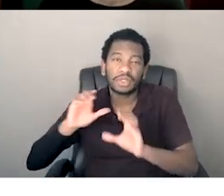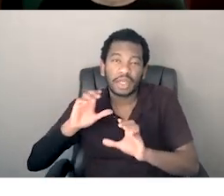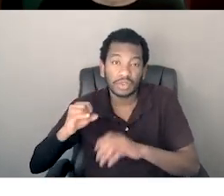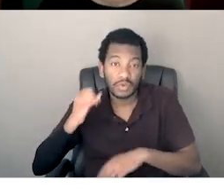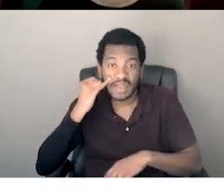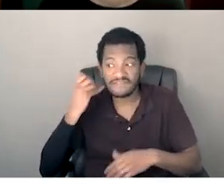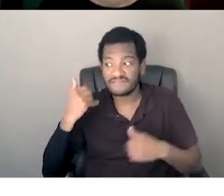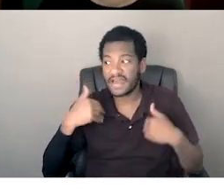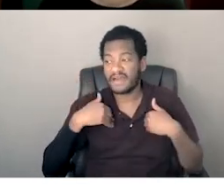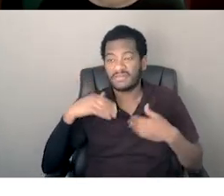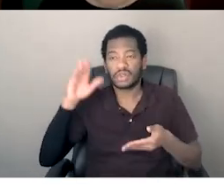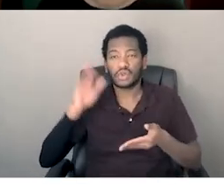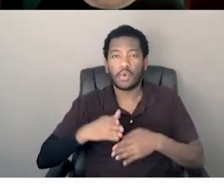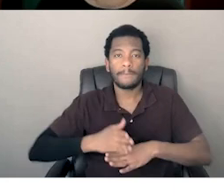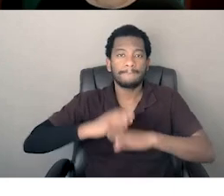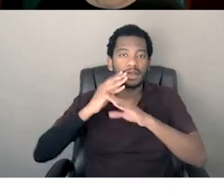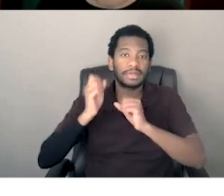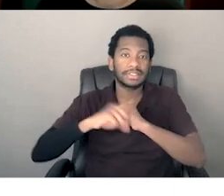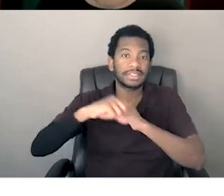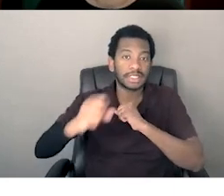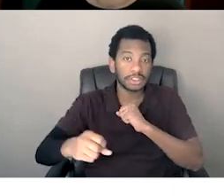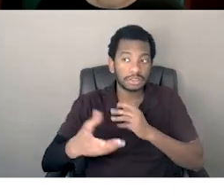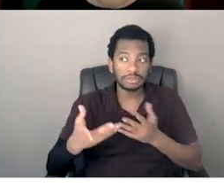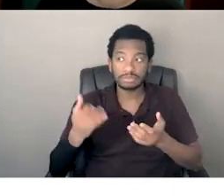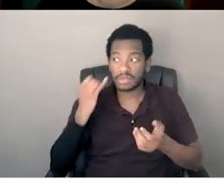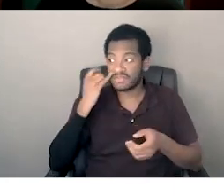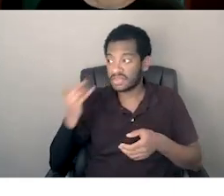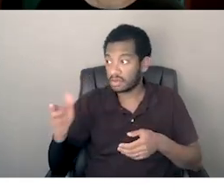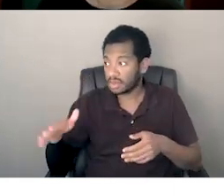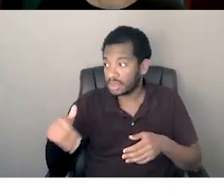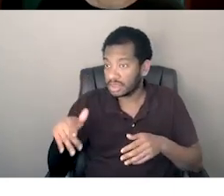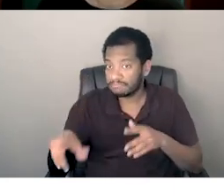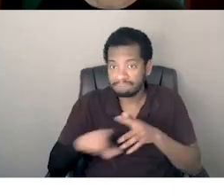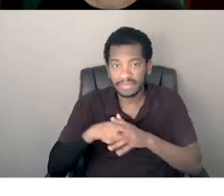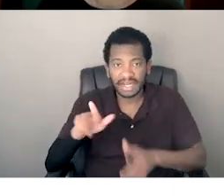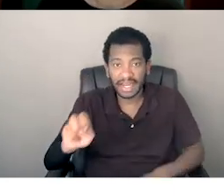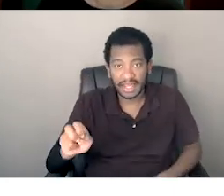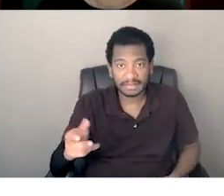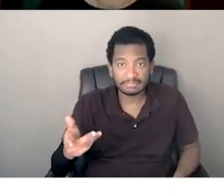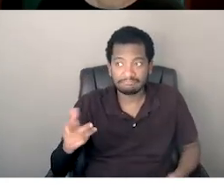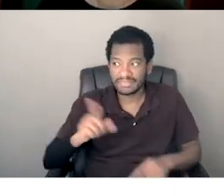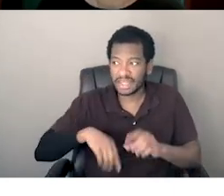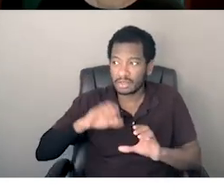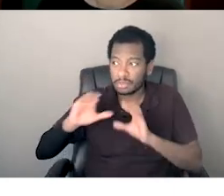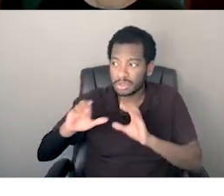extensions, allowing people to be late if they can't communicate, that can really help to increase equity.